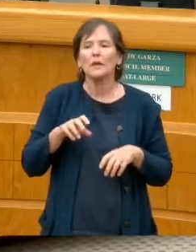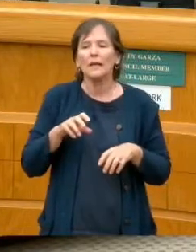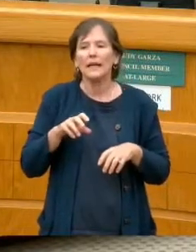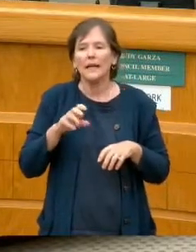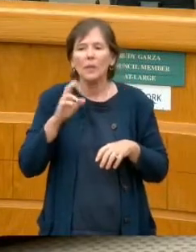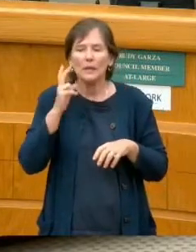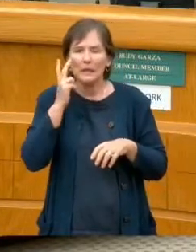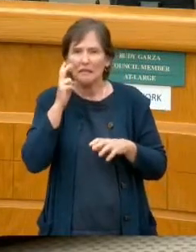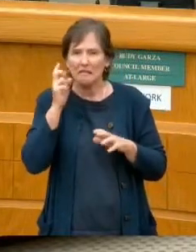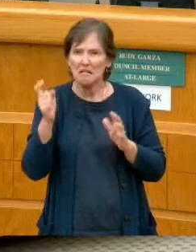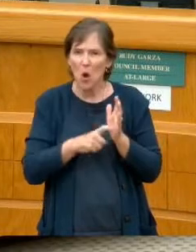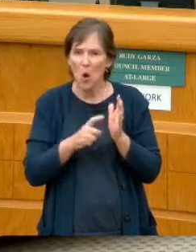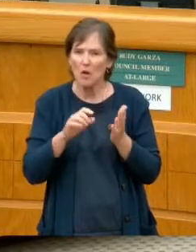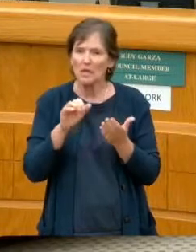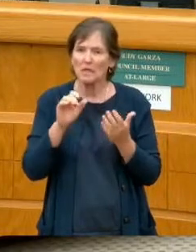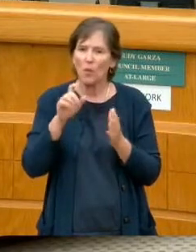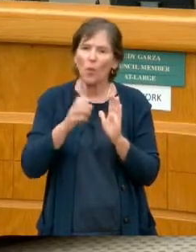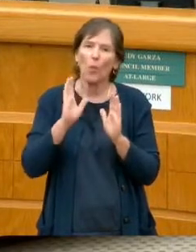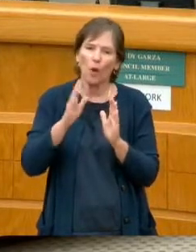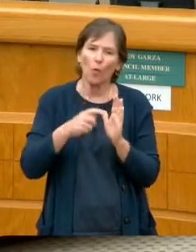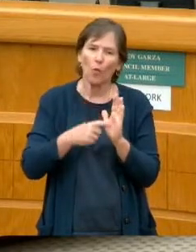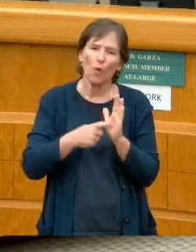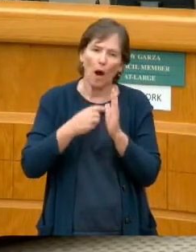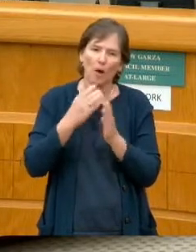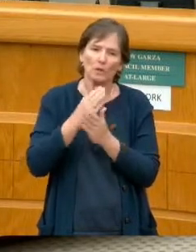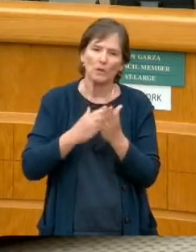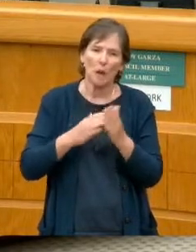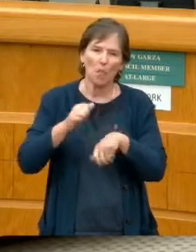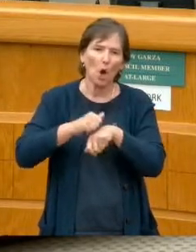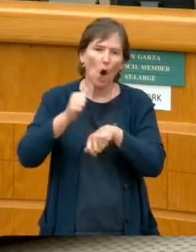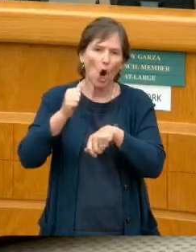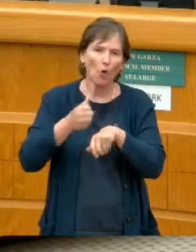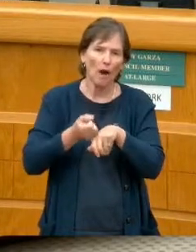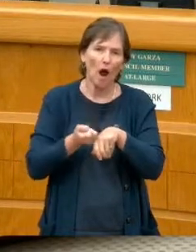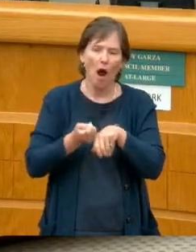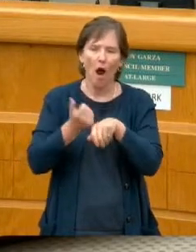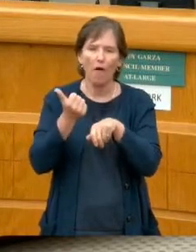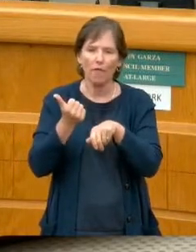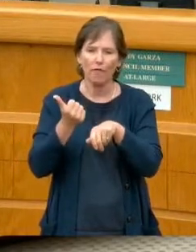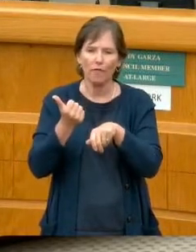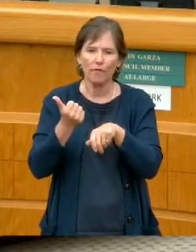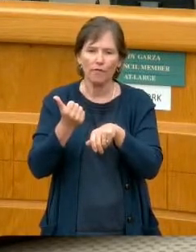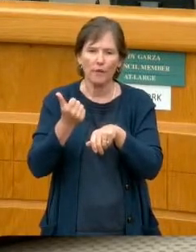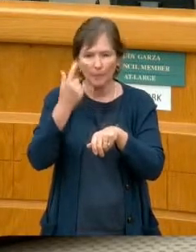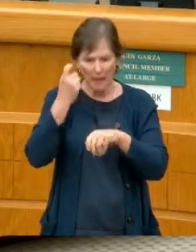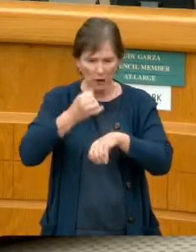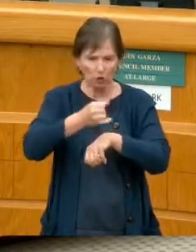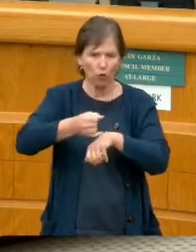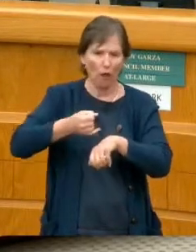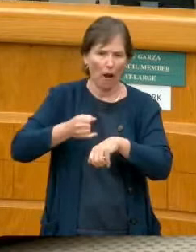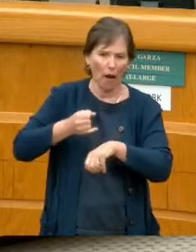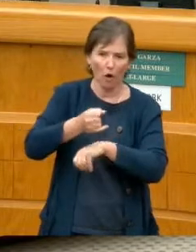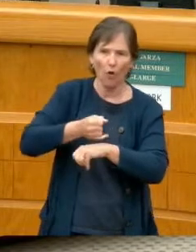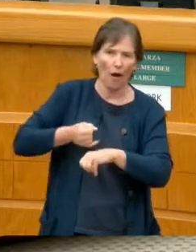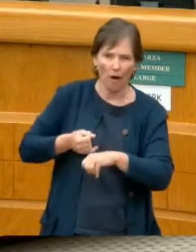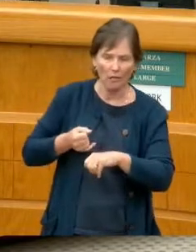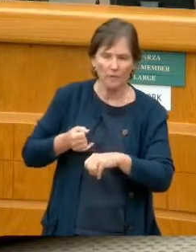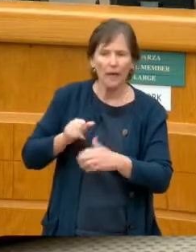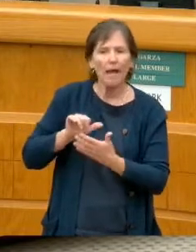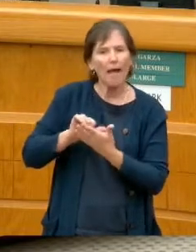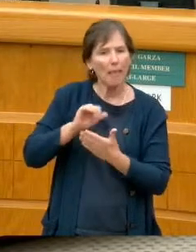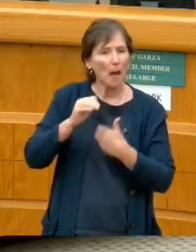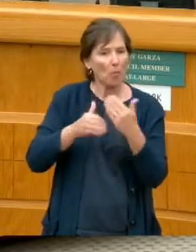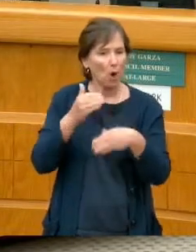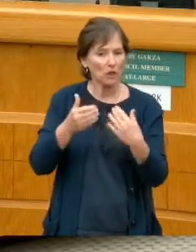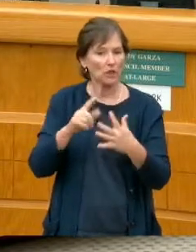concrete panels that form that deck that you walk on. And as a matter of fact, that process began today. Divers